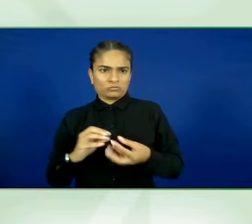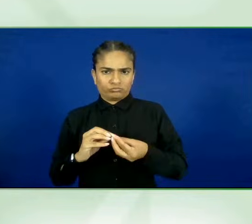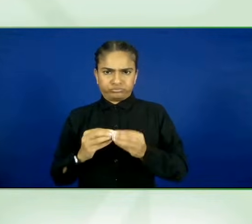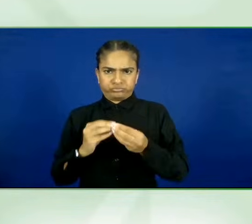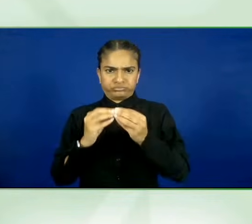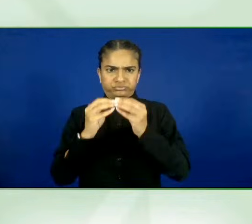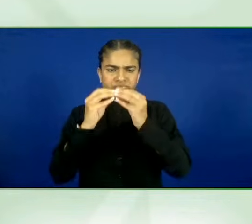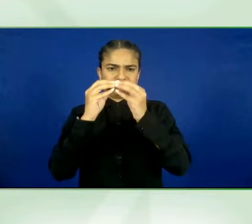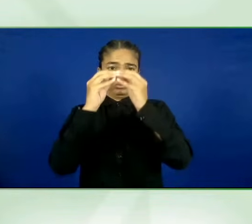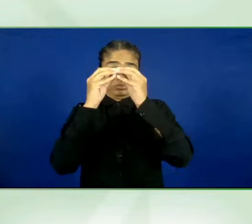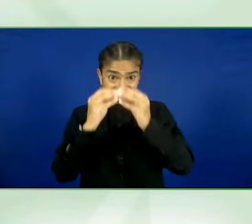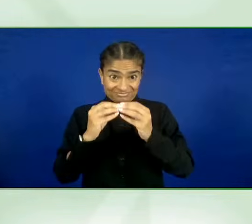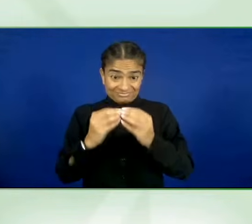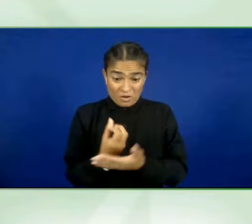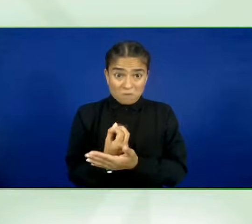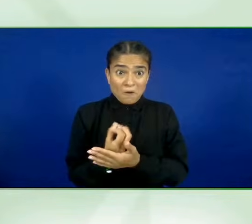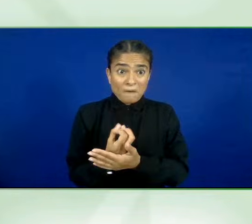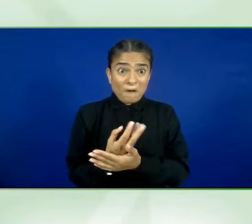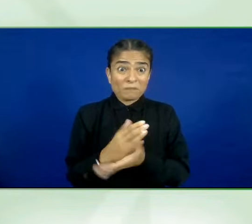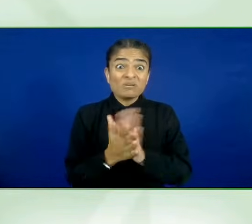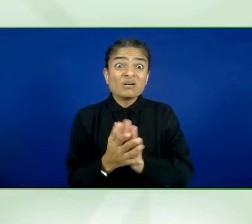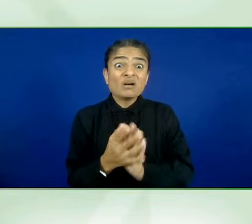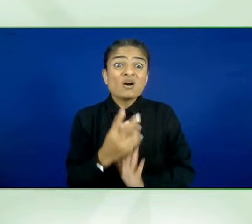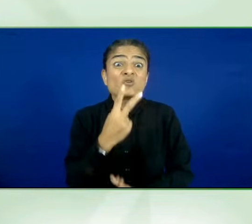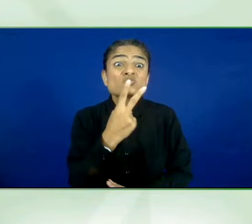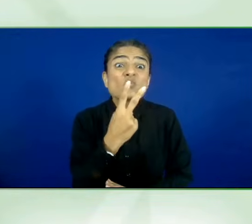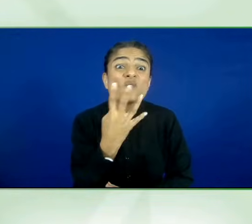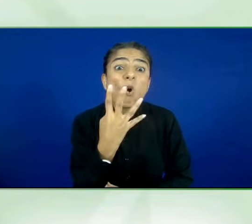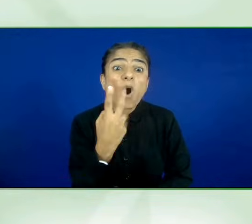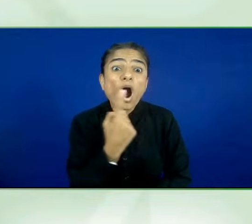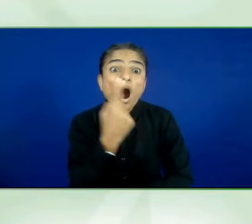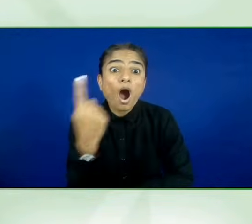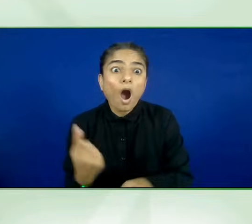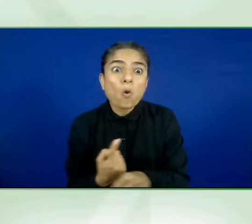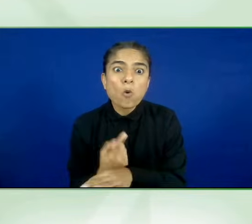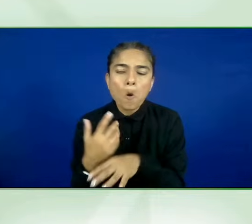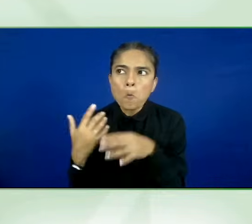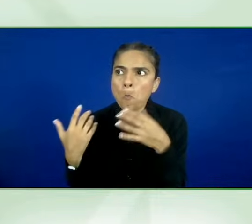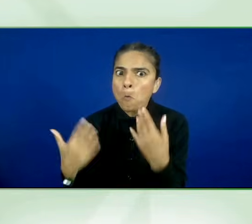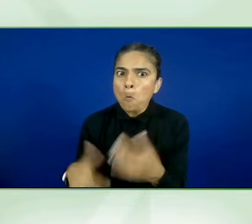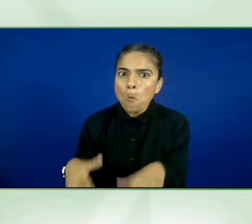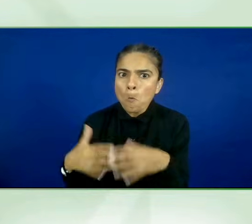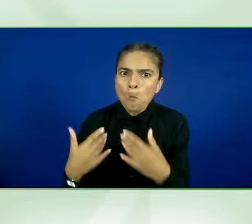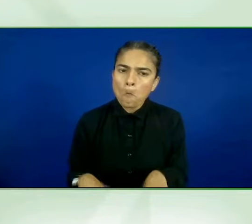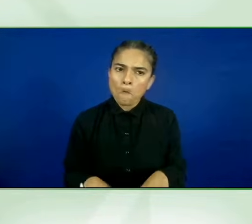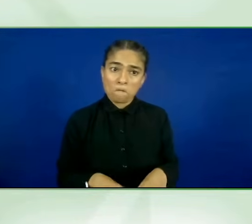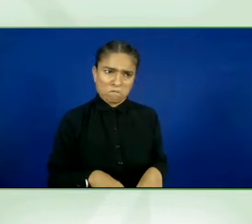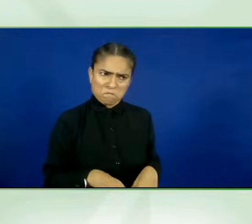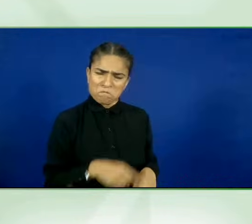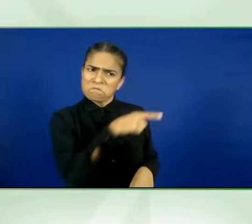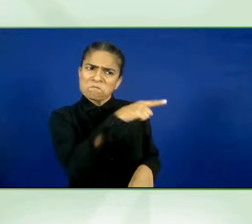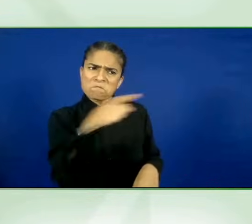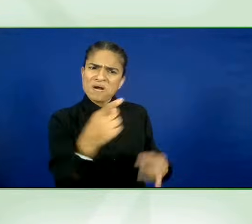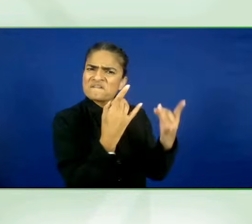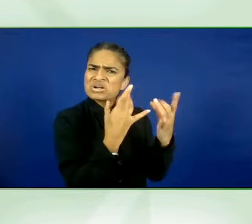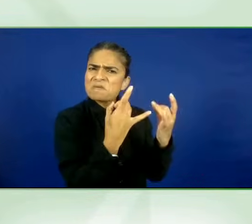Incredible. What is the feedback? How was it accepted by the community? How many users do you